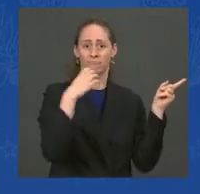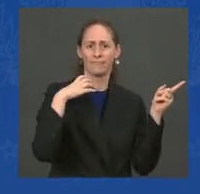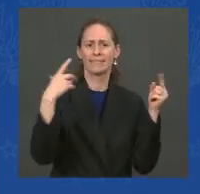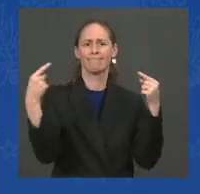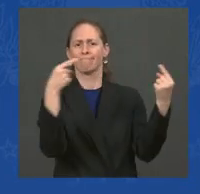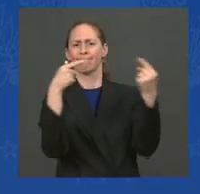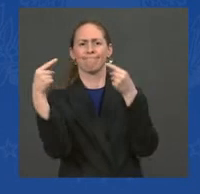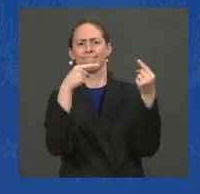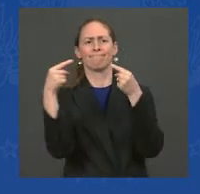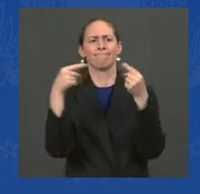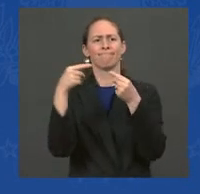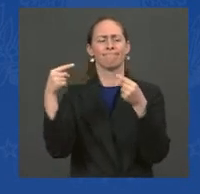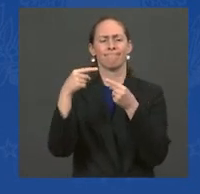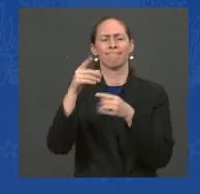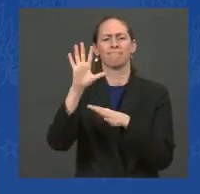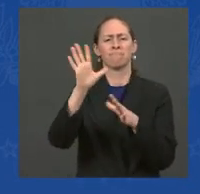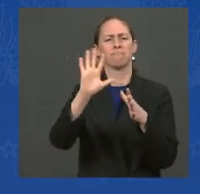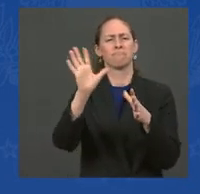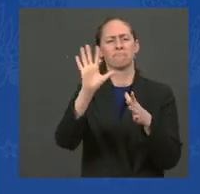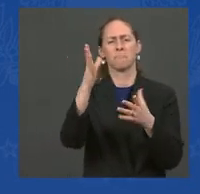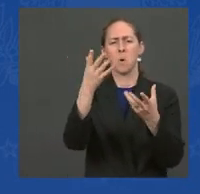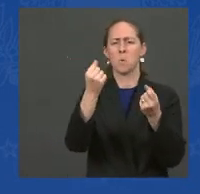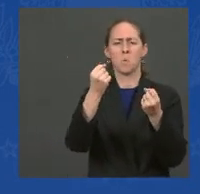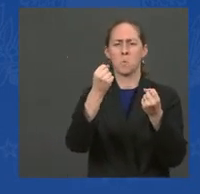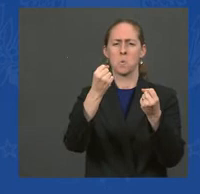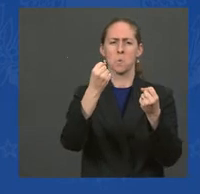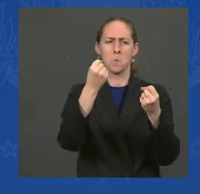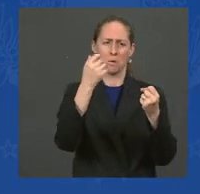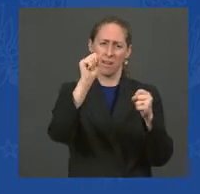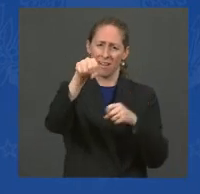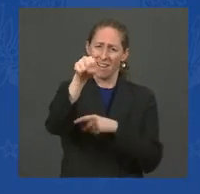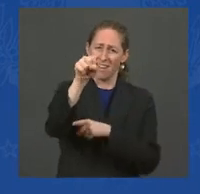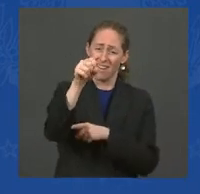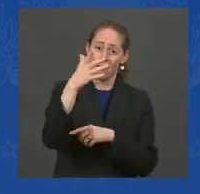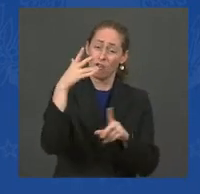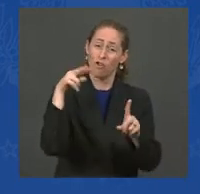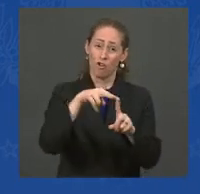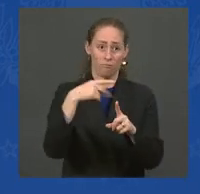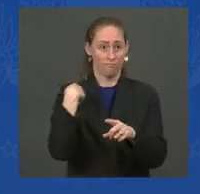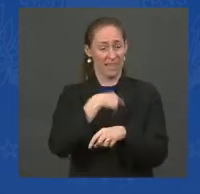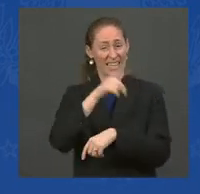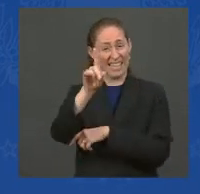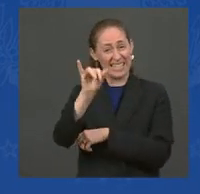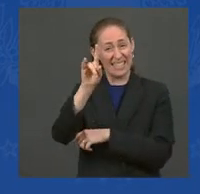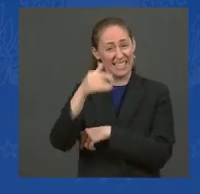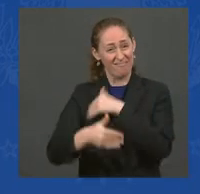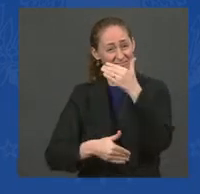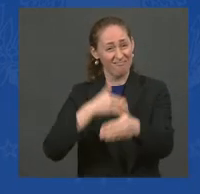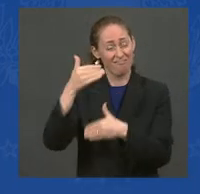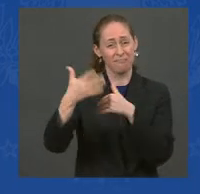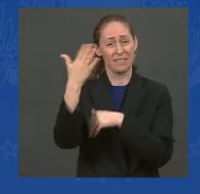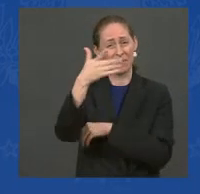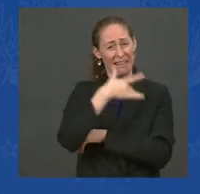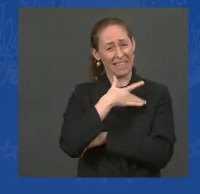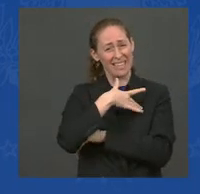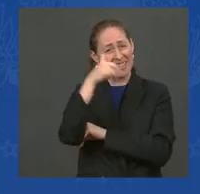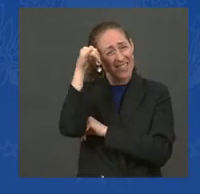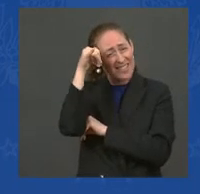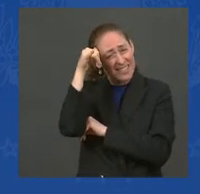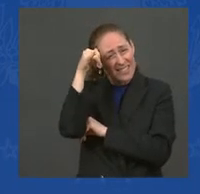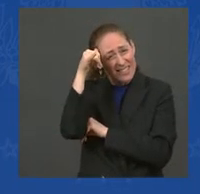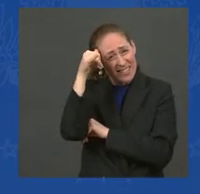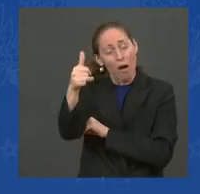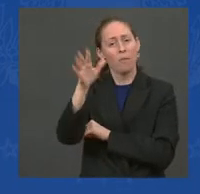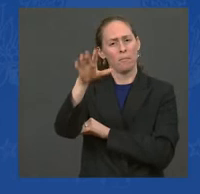at what's happening, we're actually making real progress. Maybe it doesn't seem fast enough. I'd like to see it faster, and we're going to make it faster. But maybe